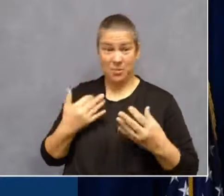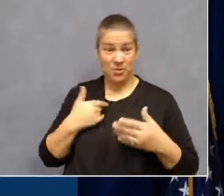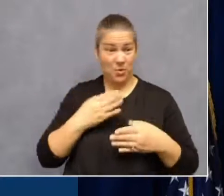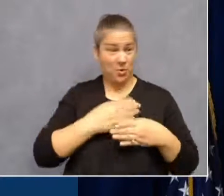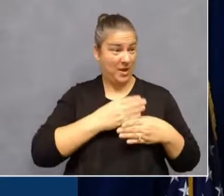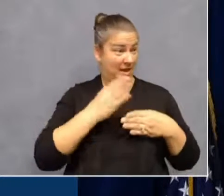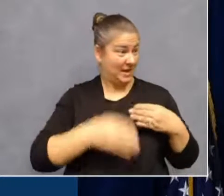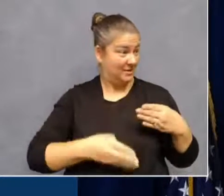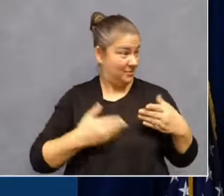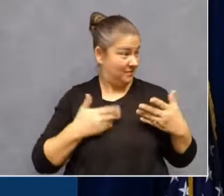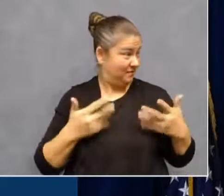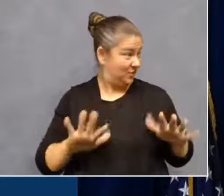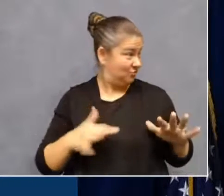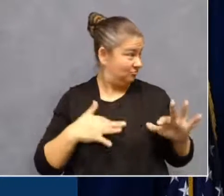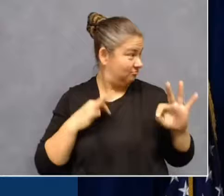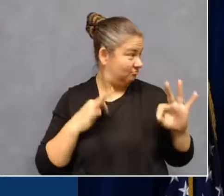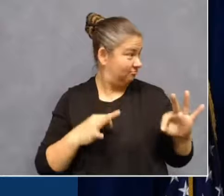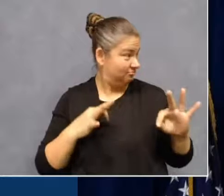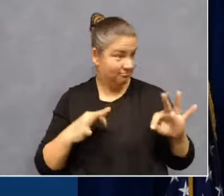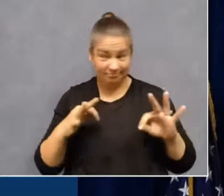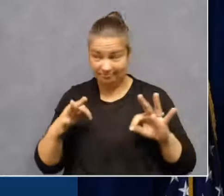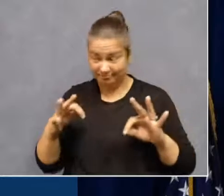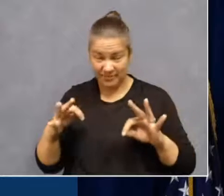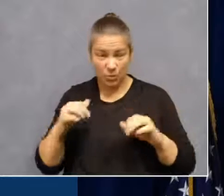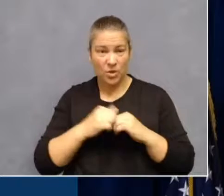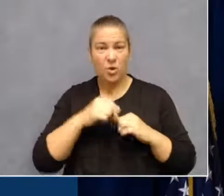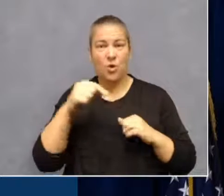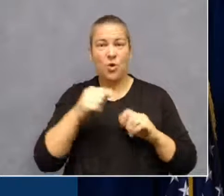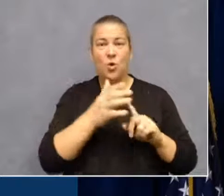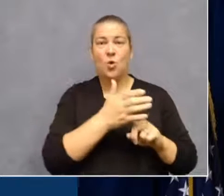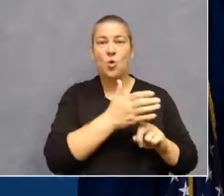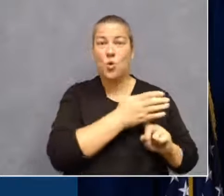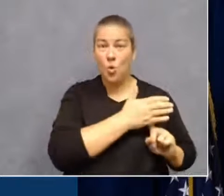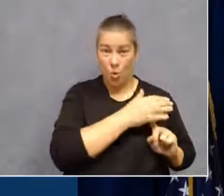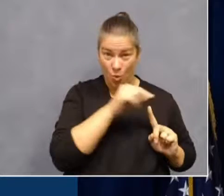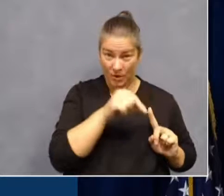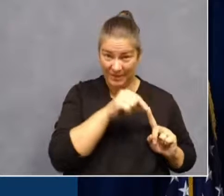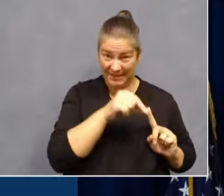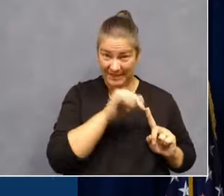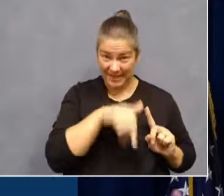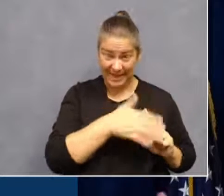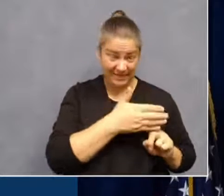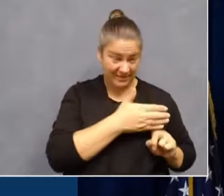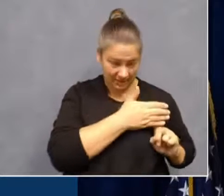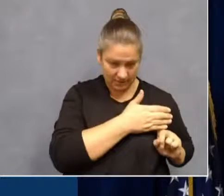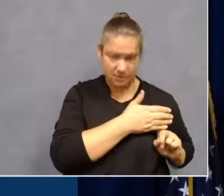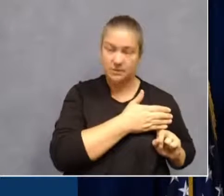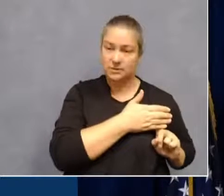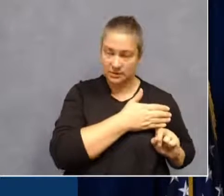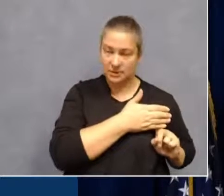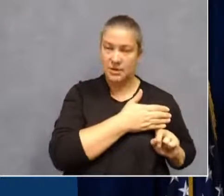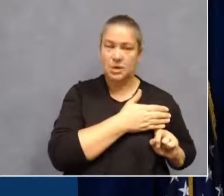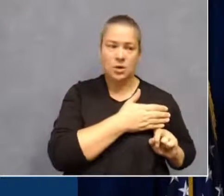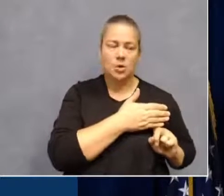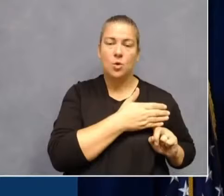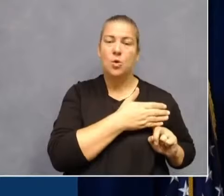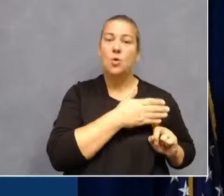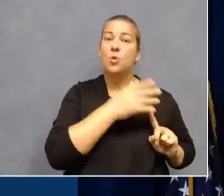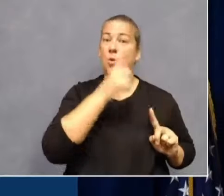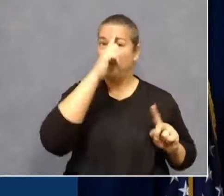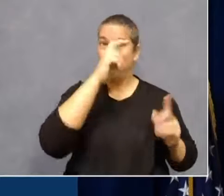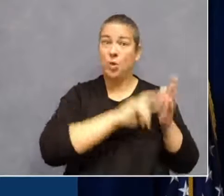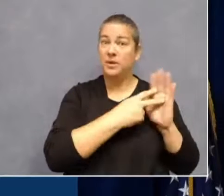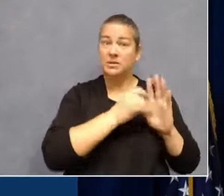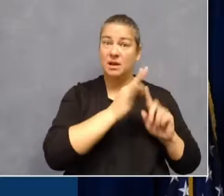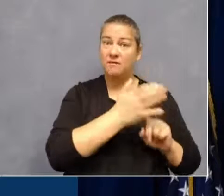call, trying to set an example about when you were asked to quarantine to stop any potential continuation of